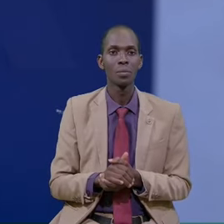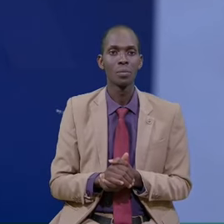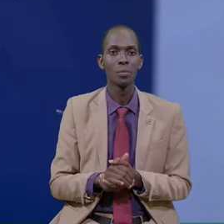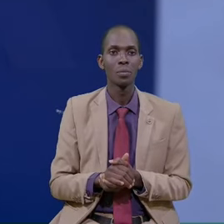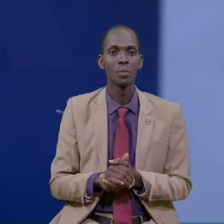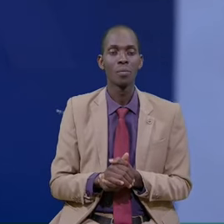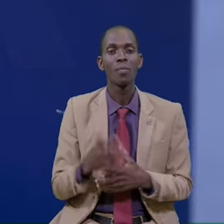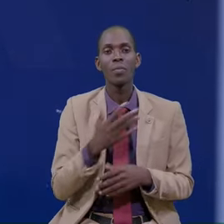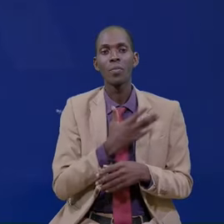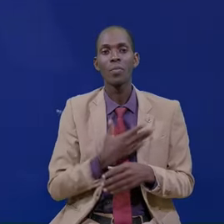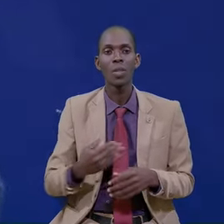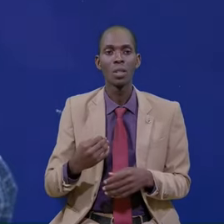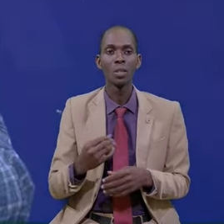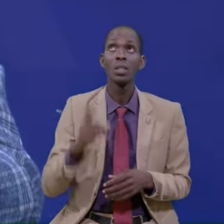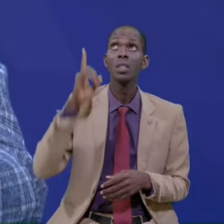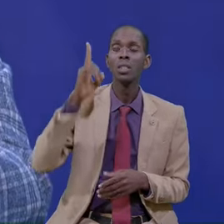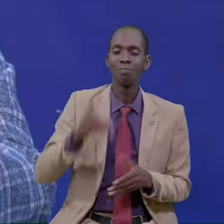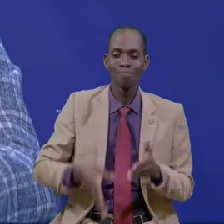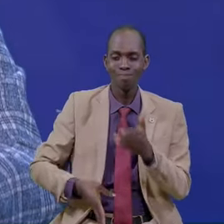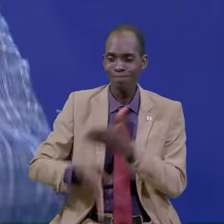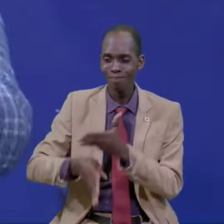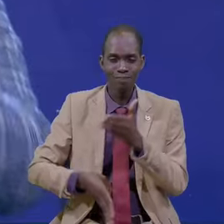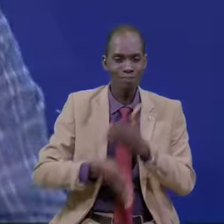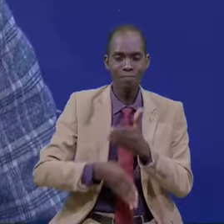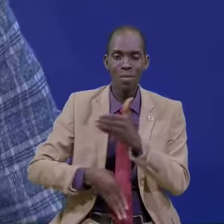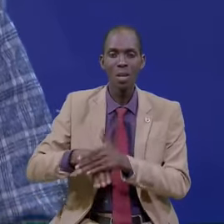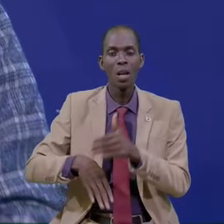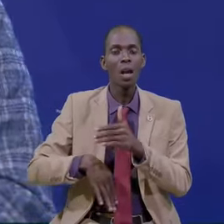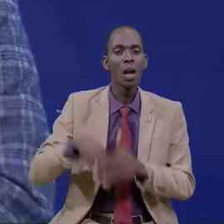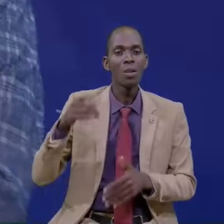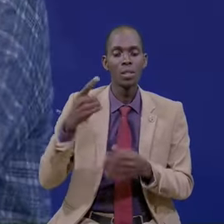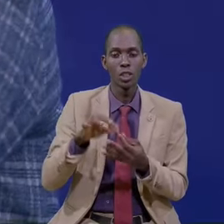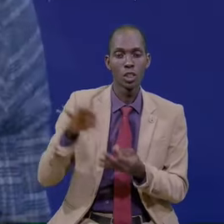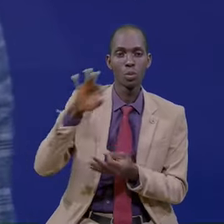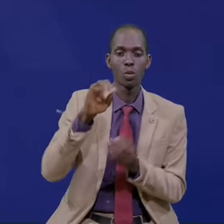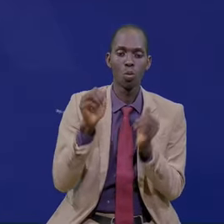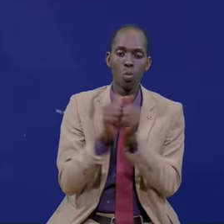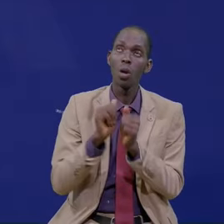many cast out the spirit with his